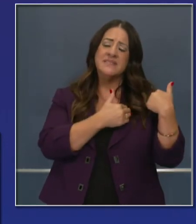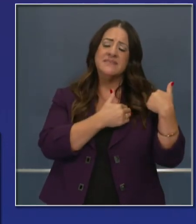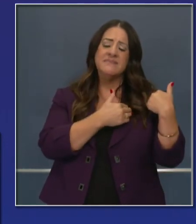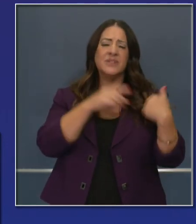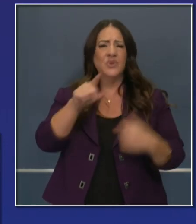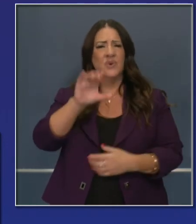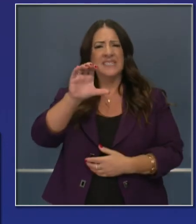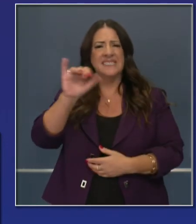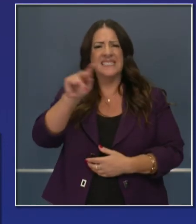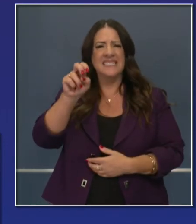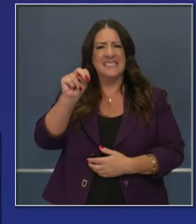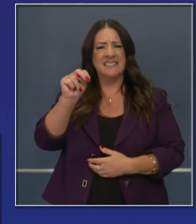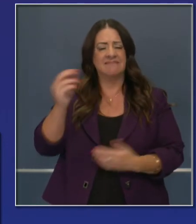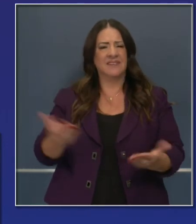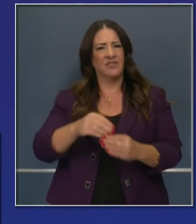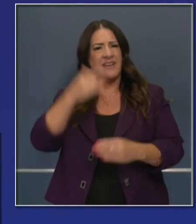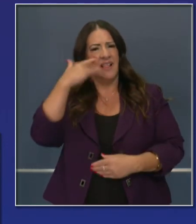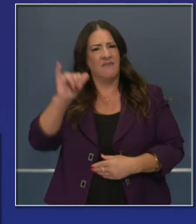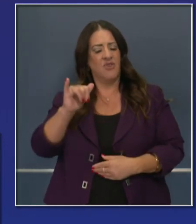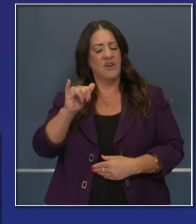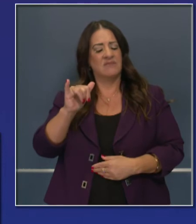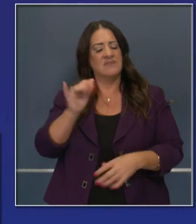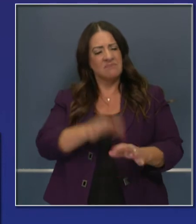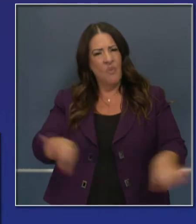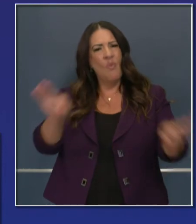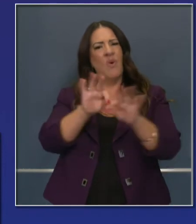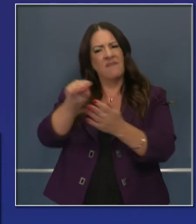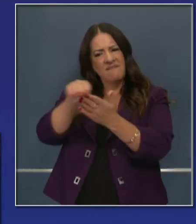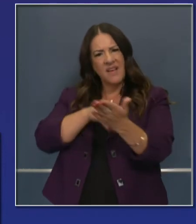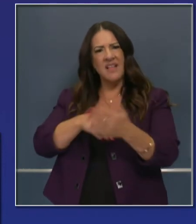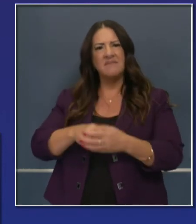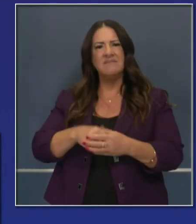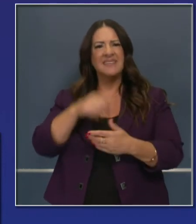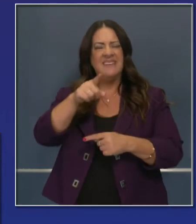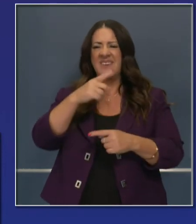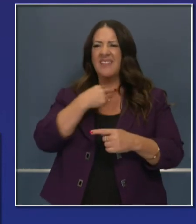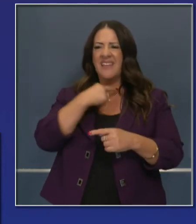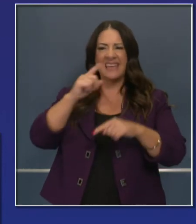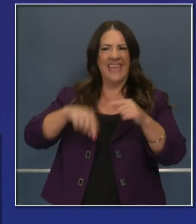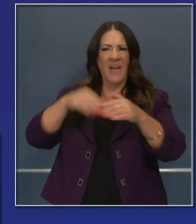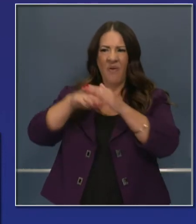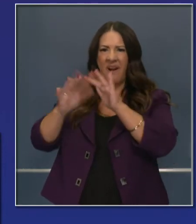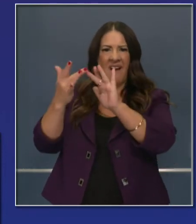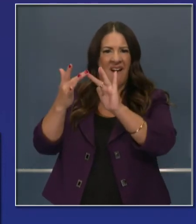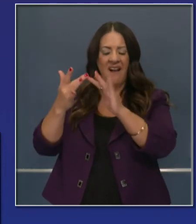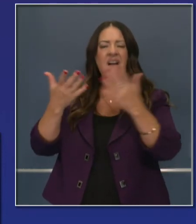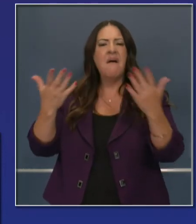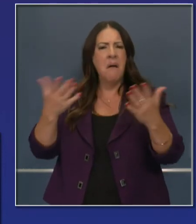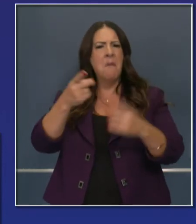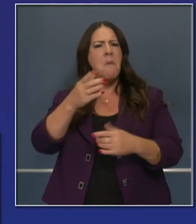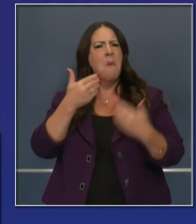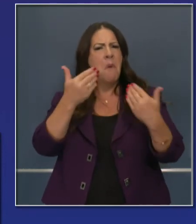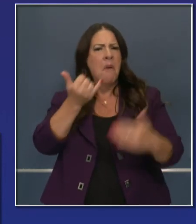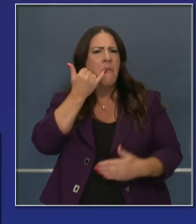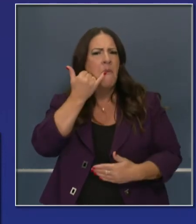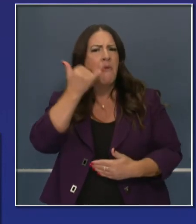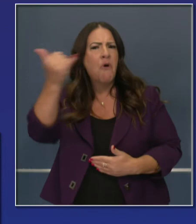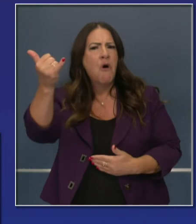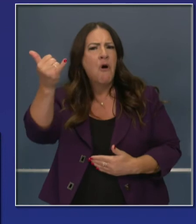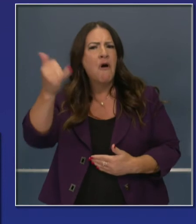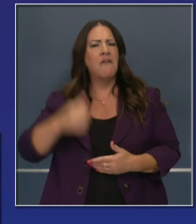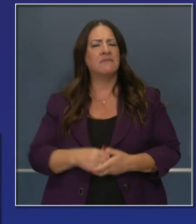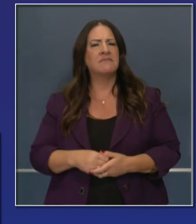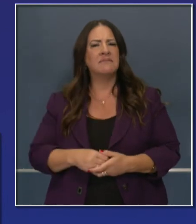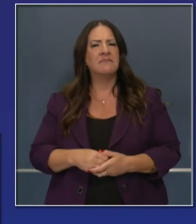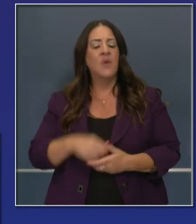to participate in filling out that census. If you can't go online, I encourage you to pick up the phone or